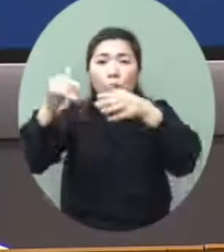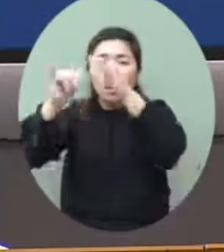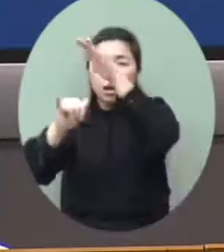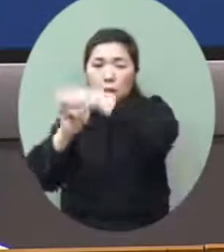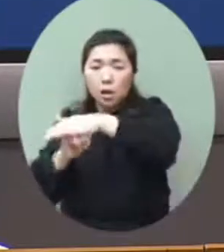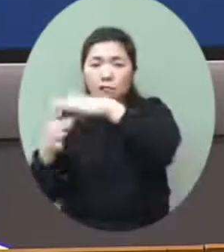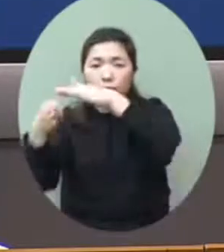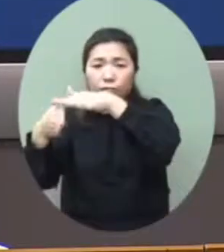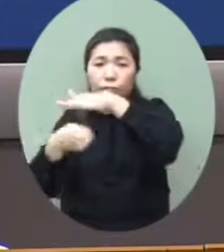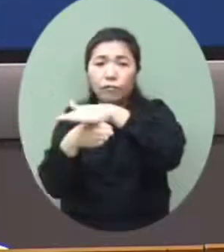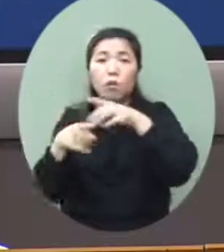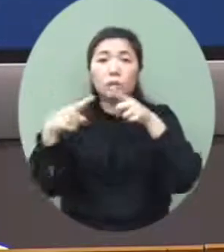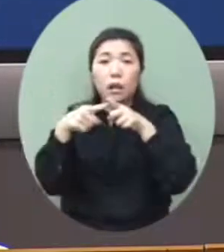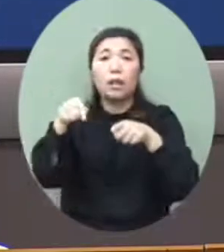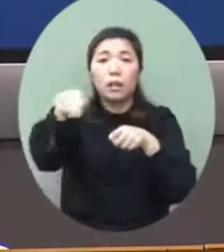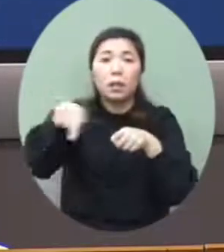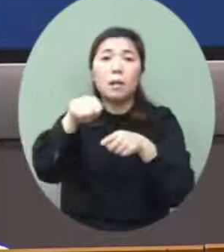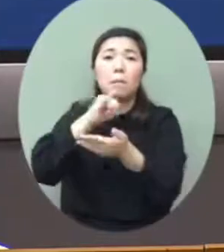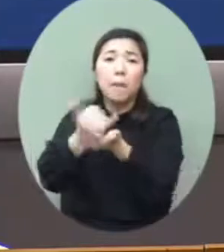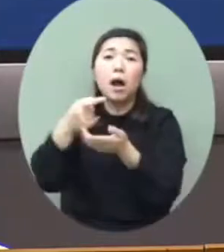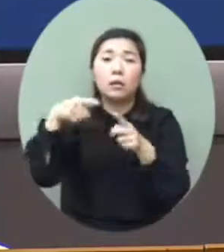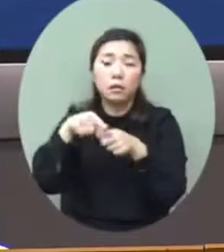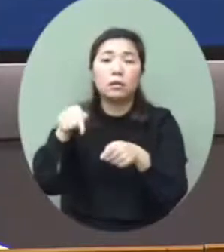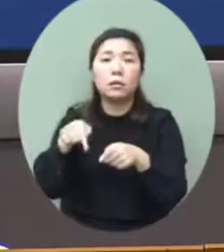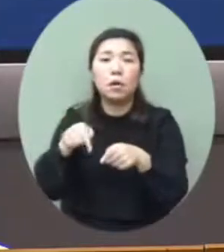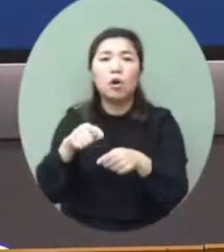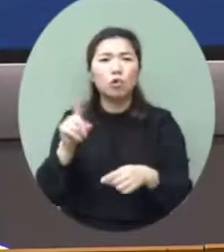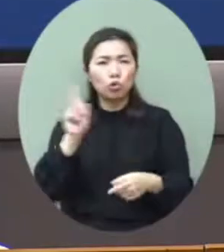for bodies directly sent to a public